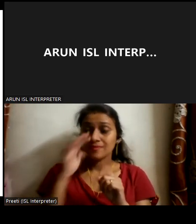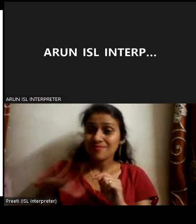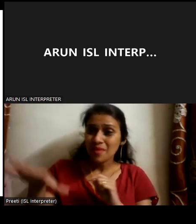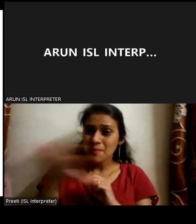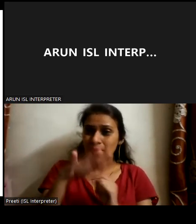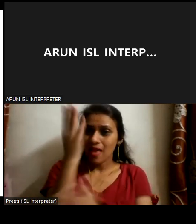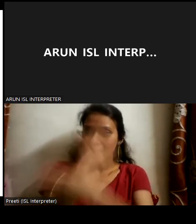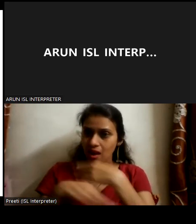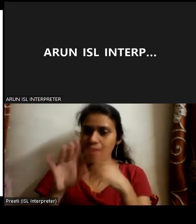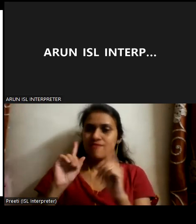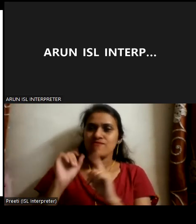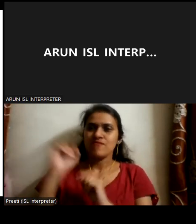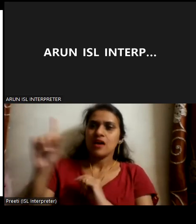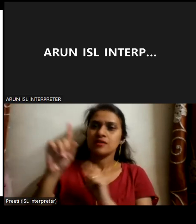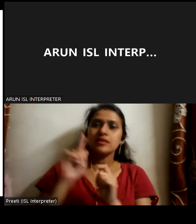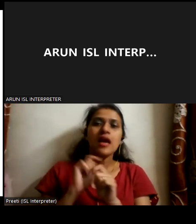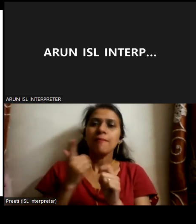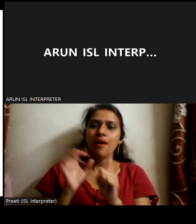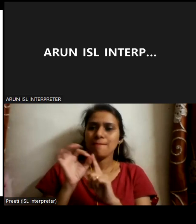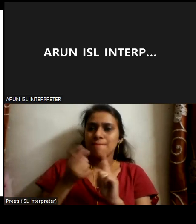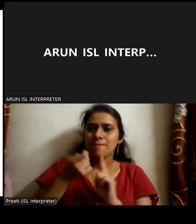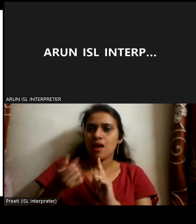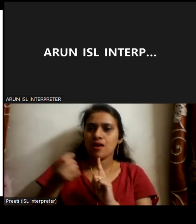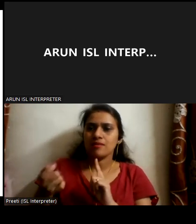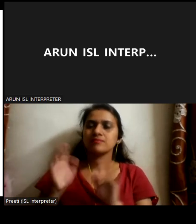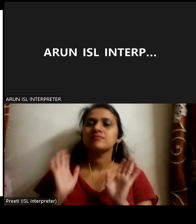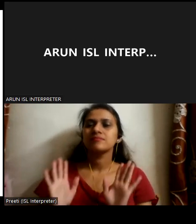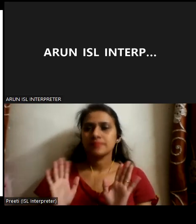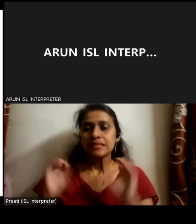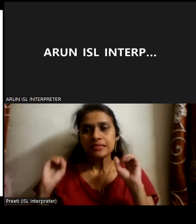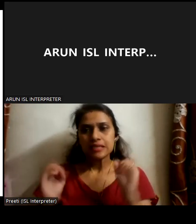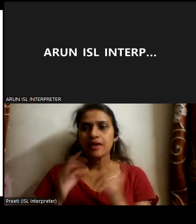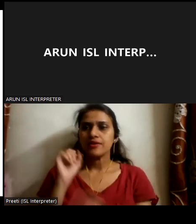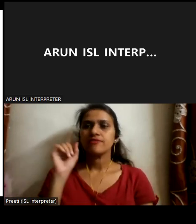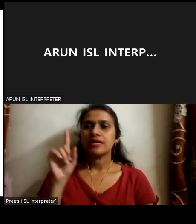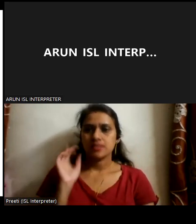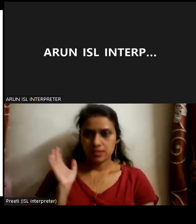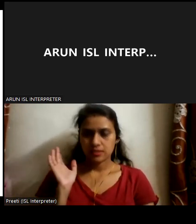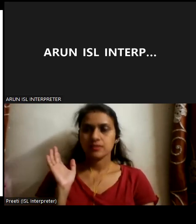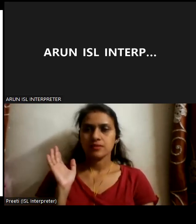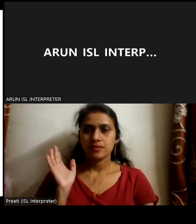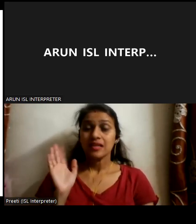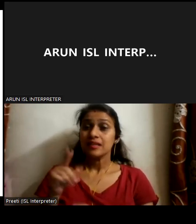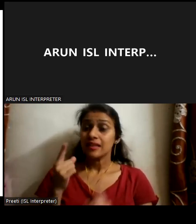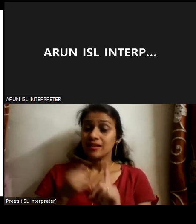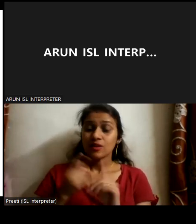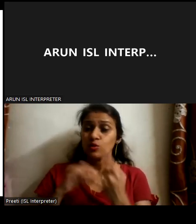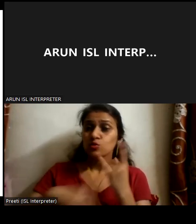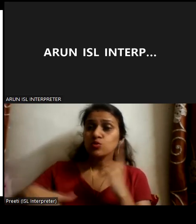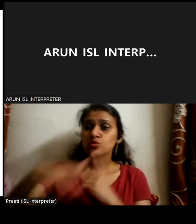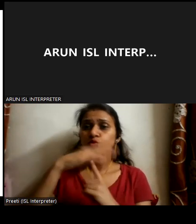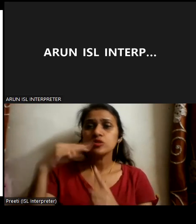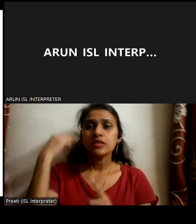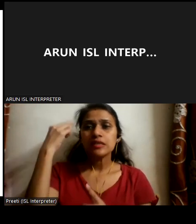unko pension mile. so first intervention is that we look into a social cause where we have to